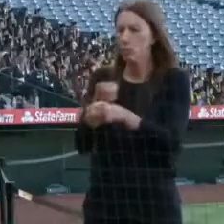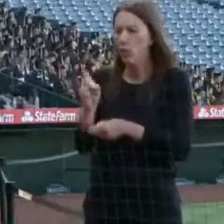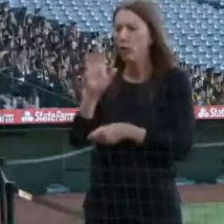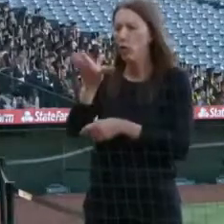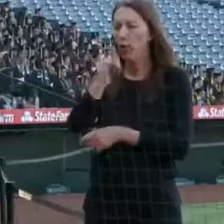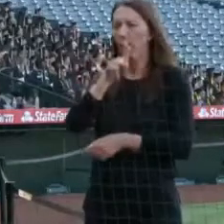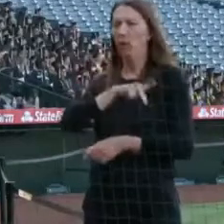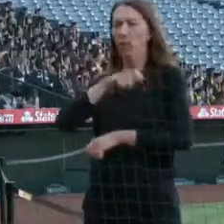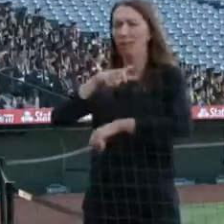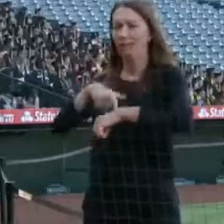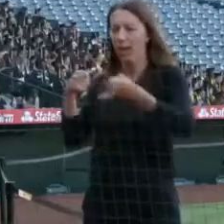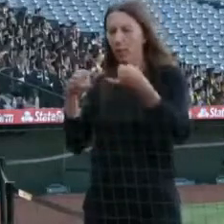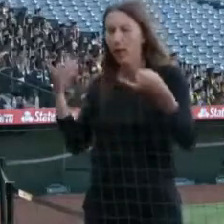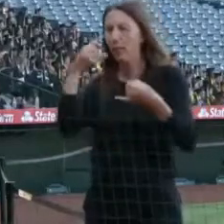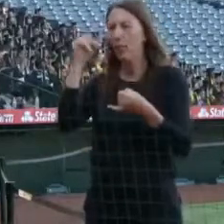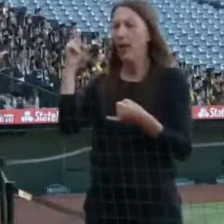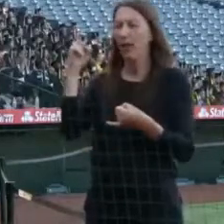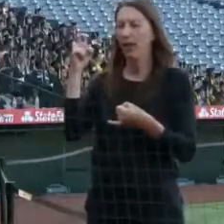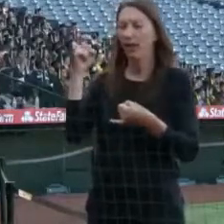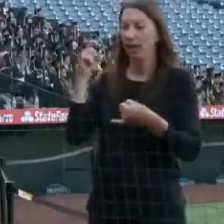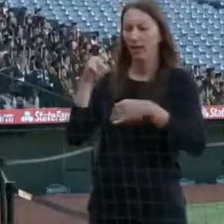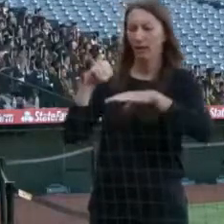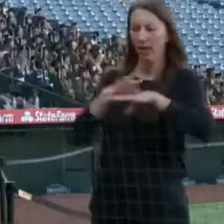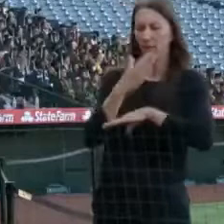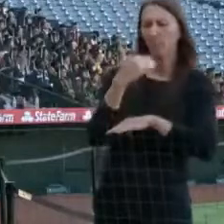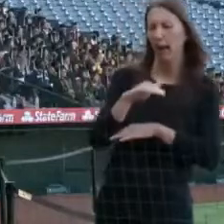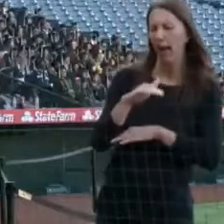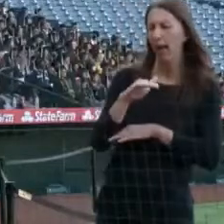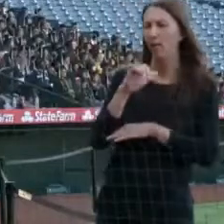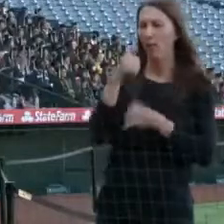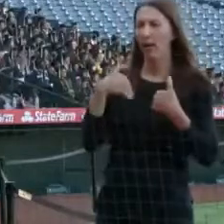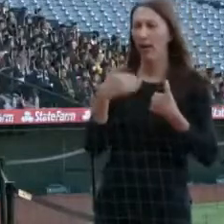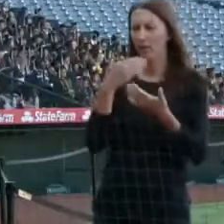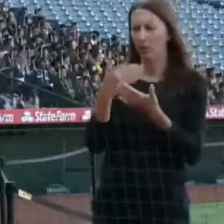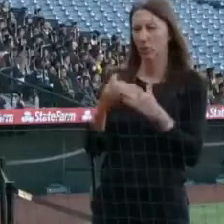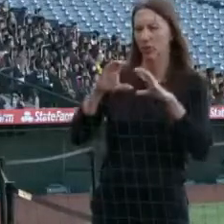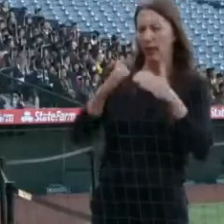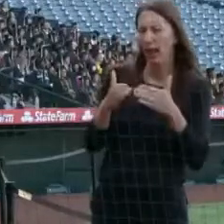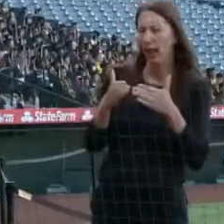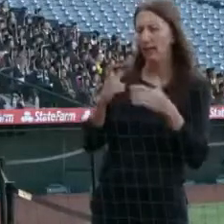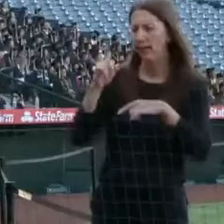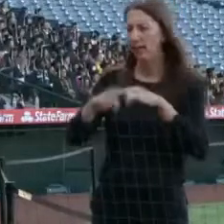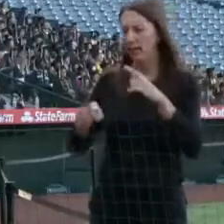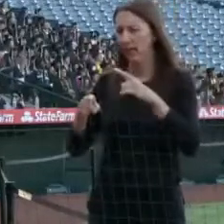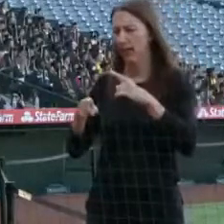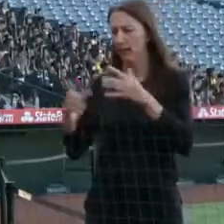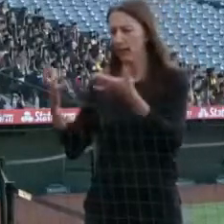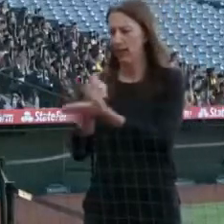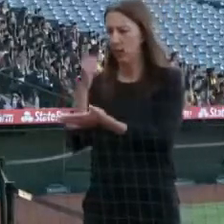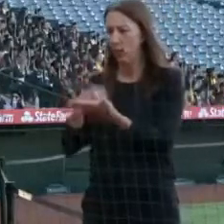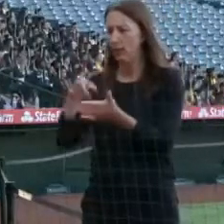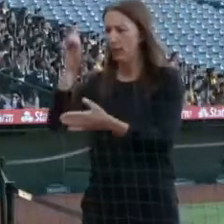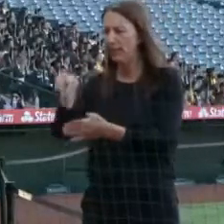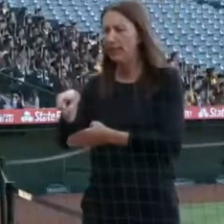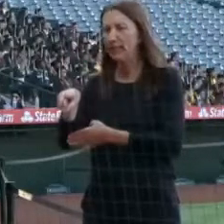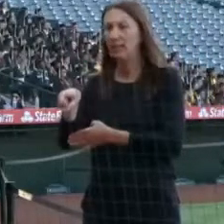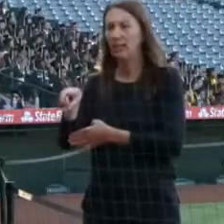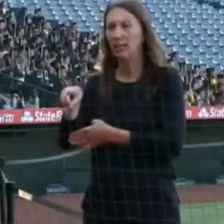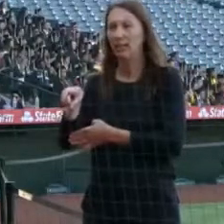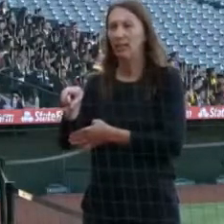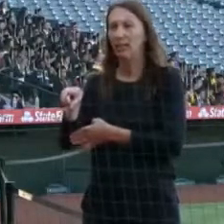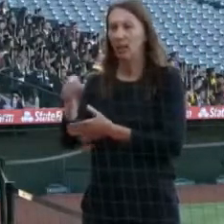poor advising, lack of class sections, or unmet needs that threaten graduation. No